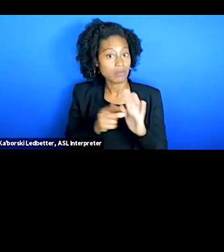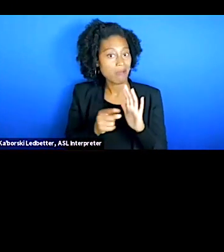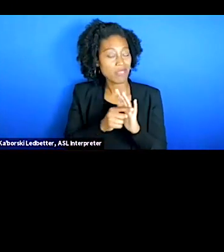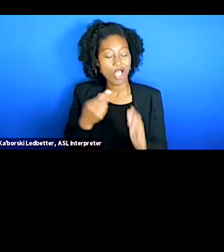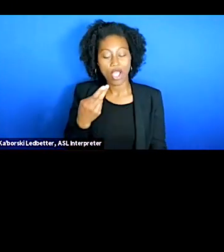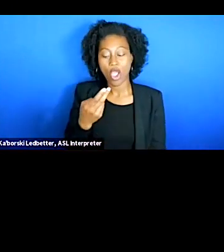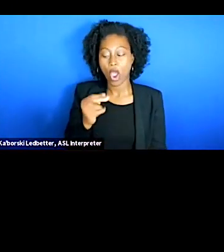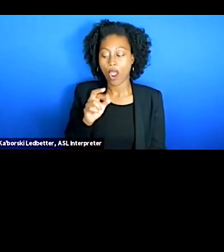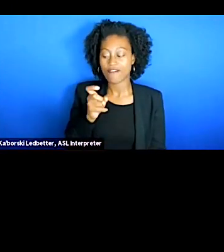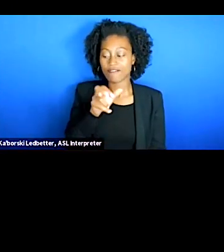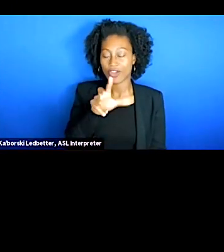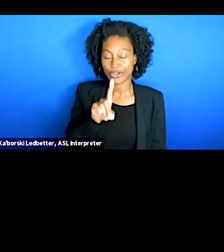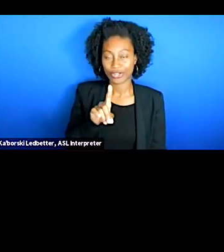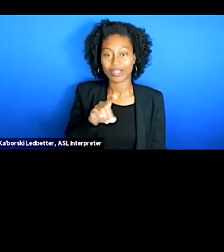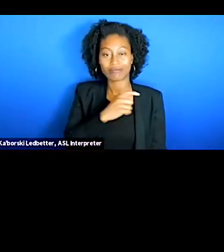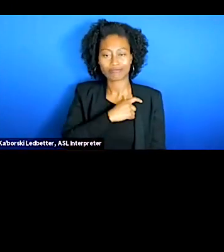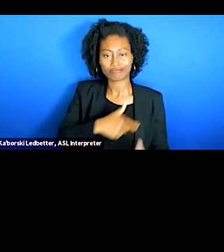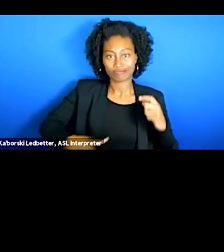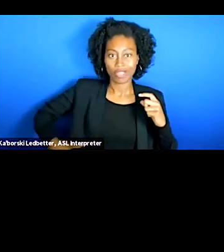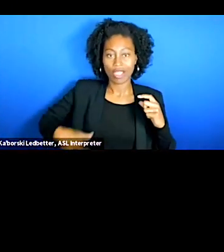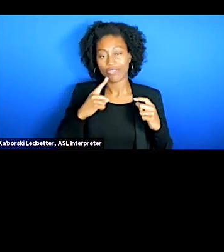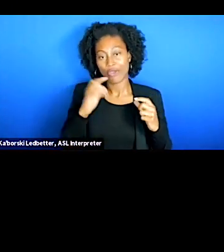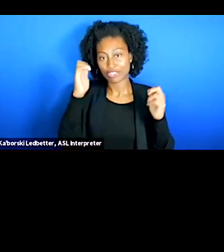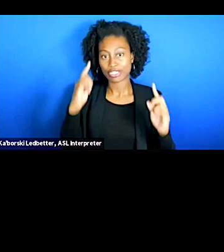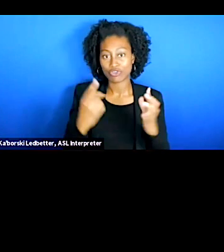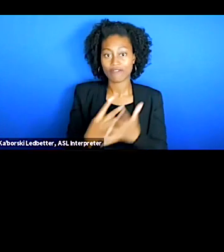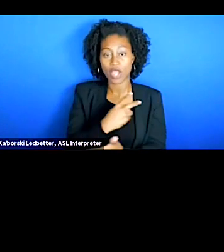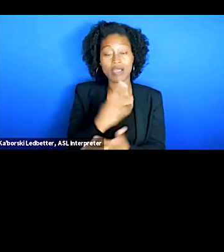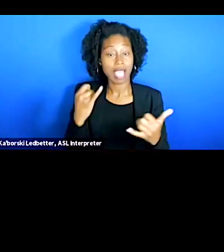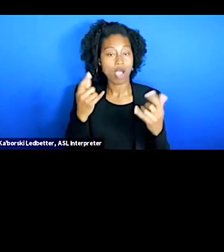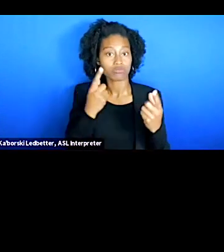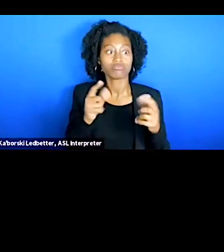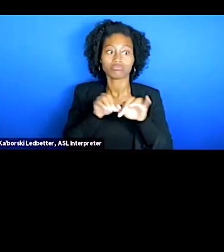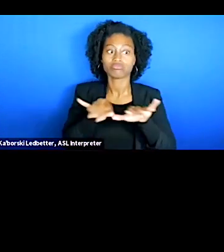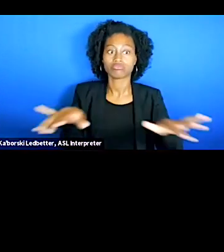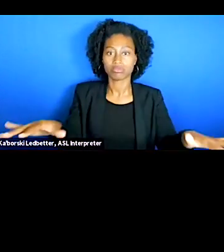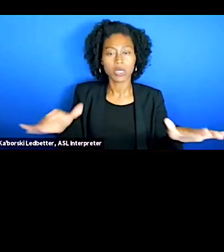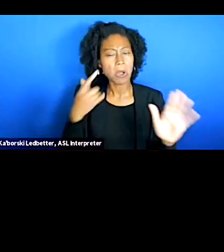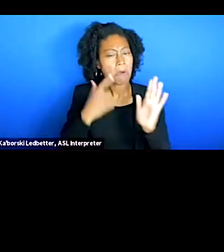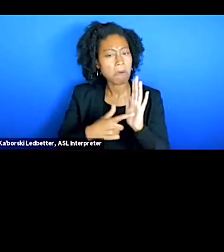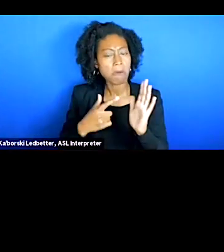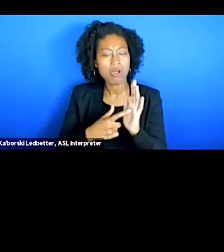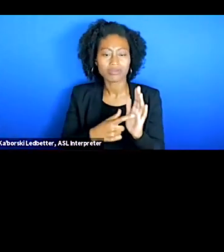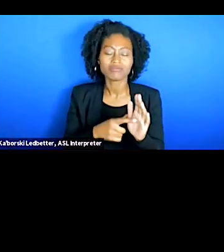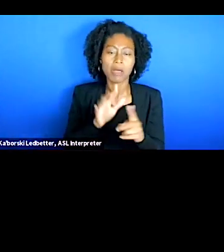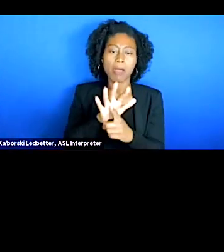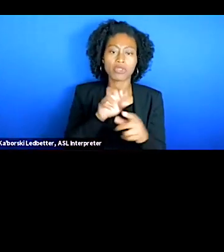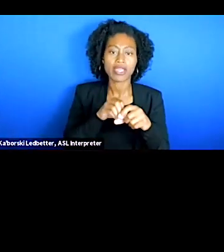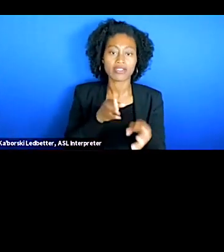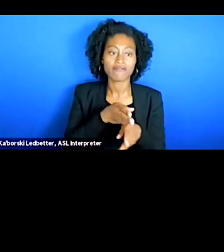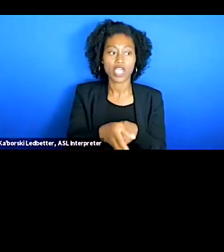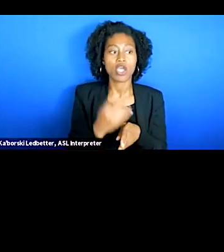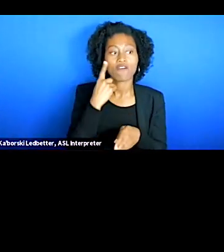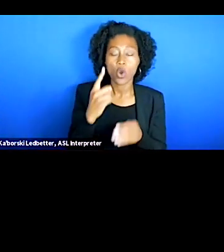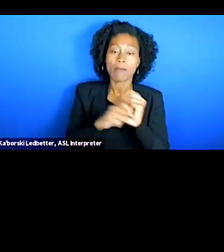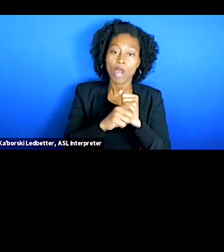of 2011 and is now widely known and cited in the field of broadening participation in STEM education.